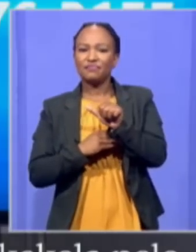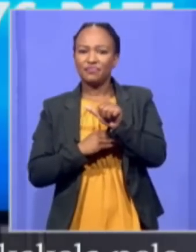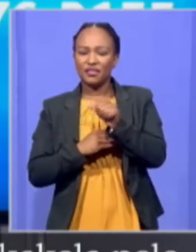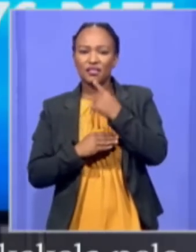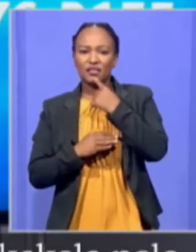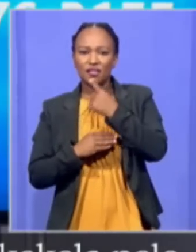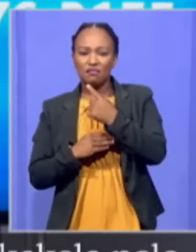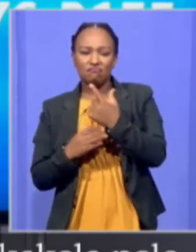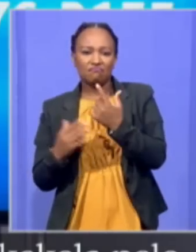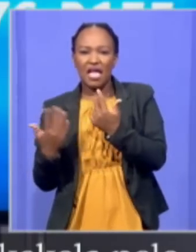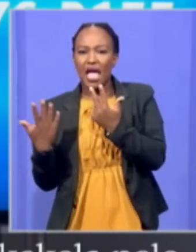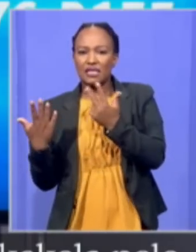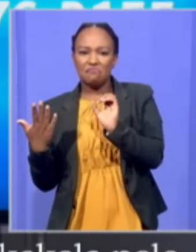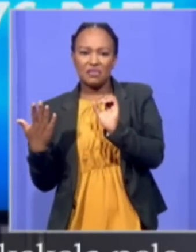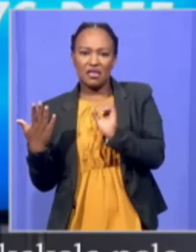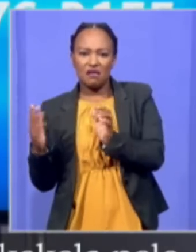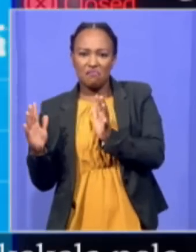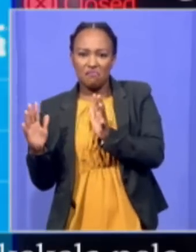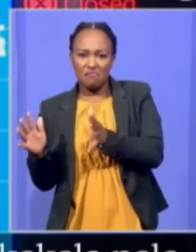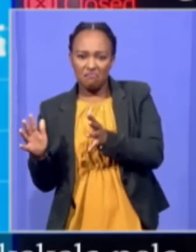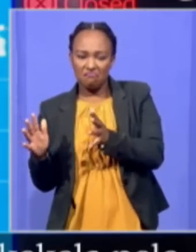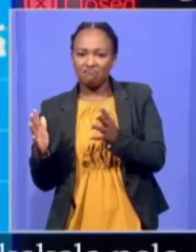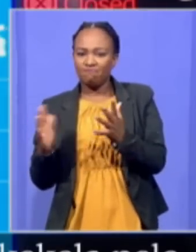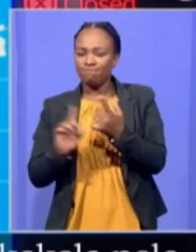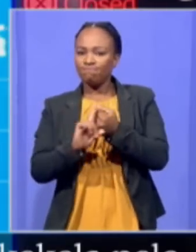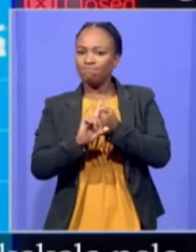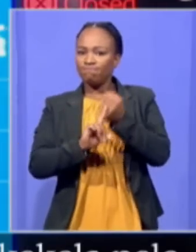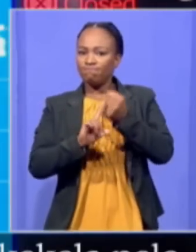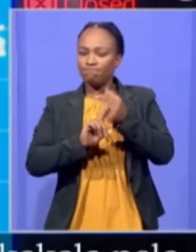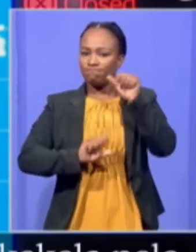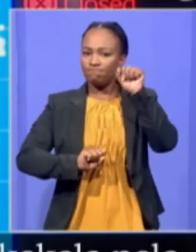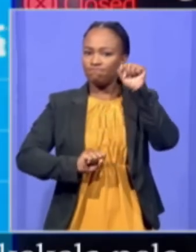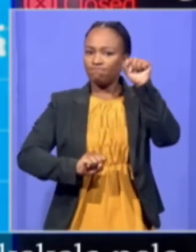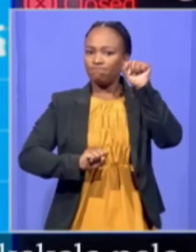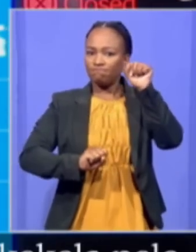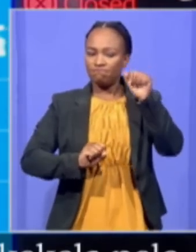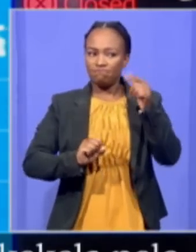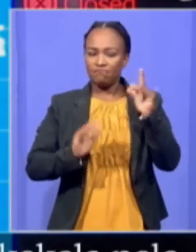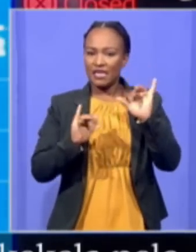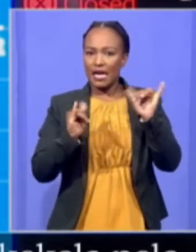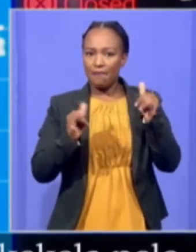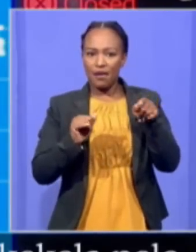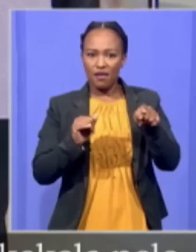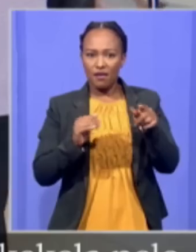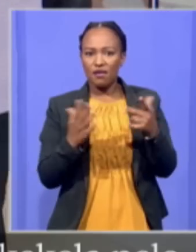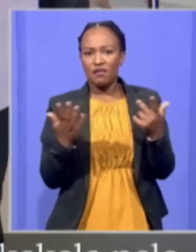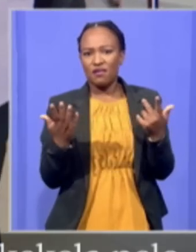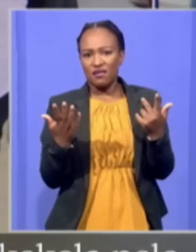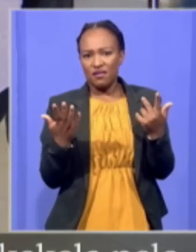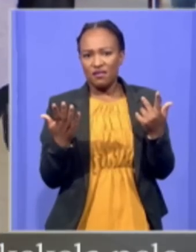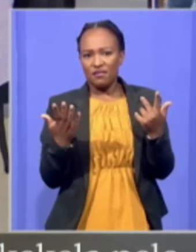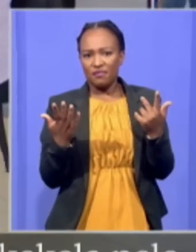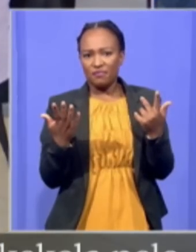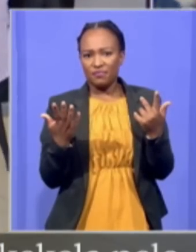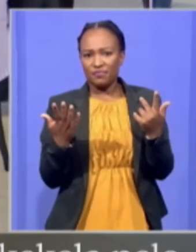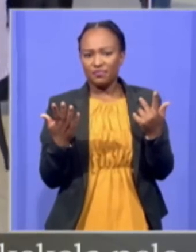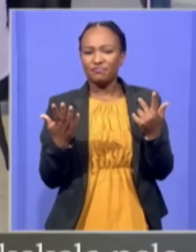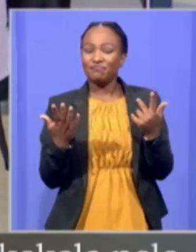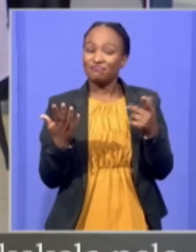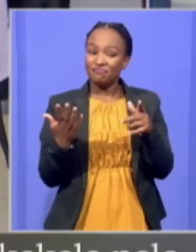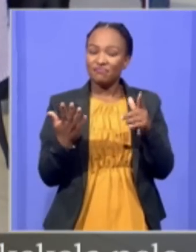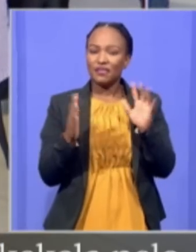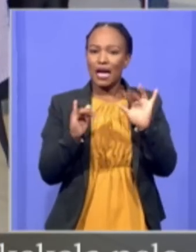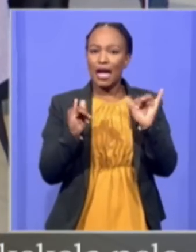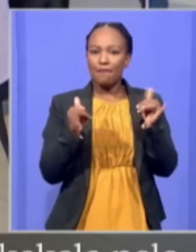nea diperesente tše 8 magato a bona strike ya gapeleditše khamphani a